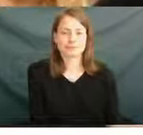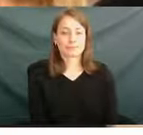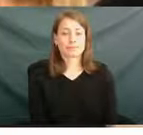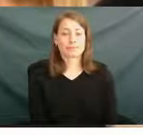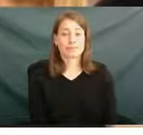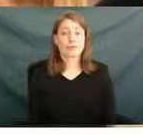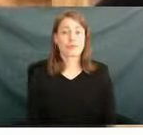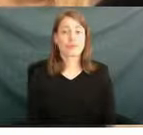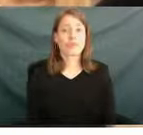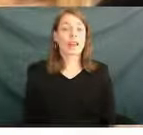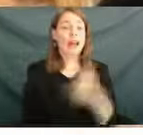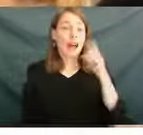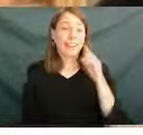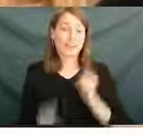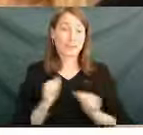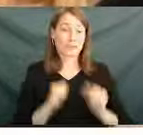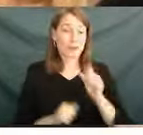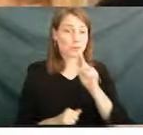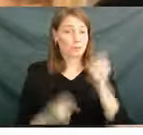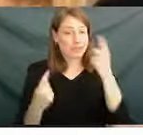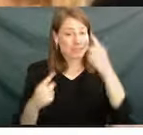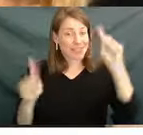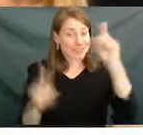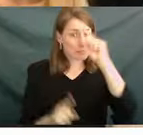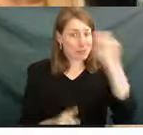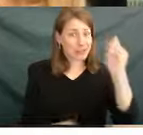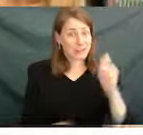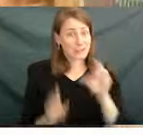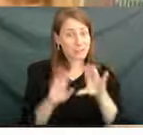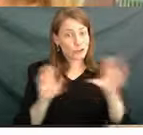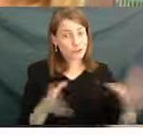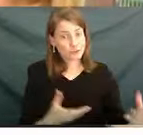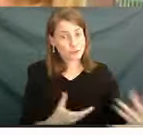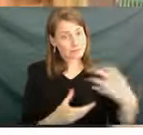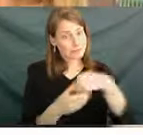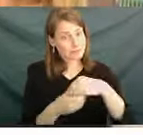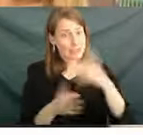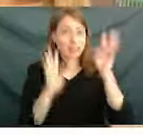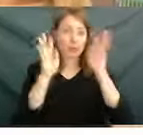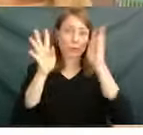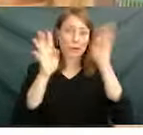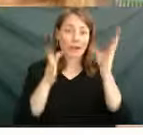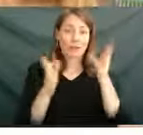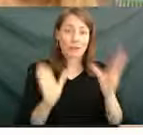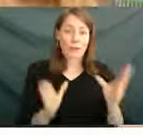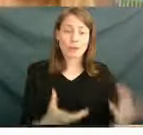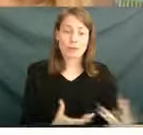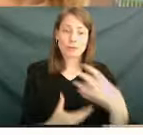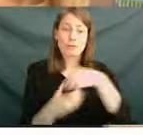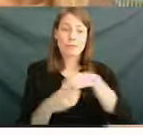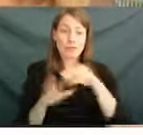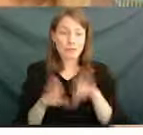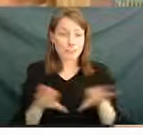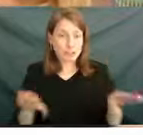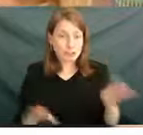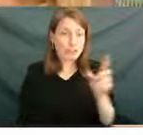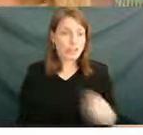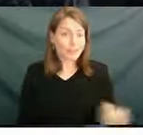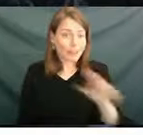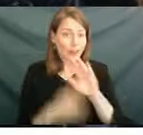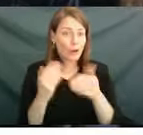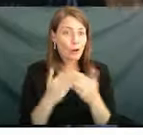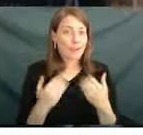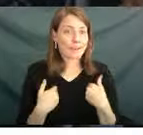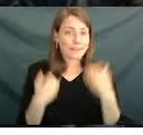creative way of them learning. They're all involved with it. They have great ideas and it just gives them that insight